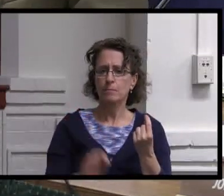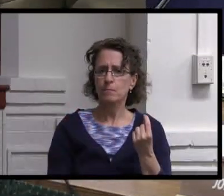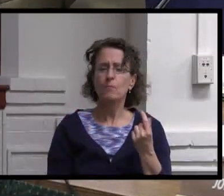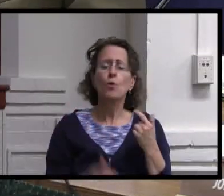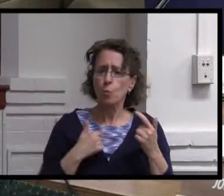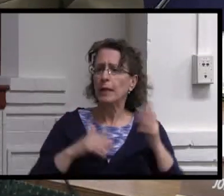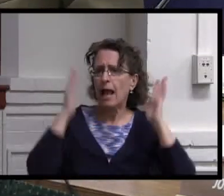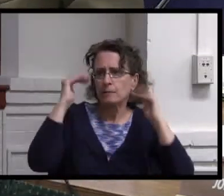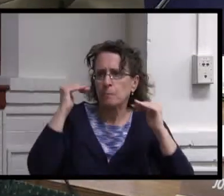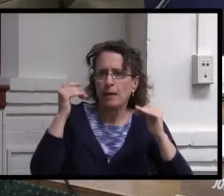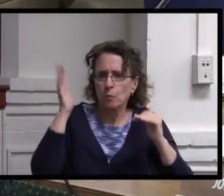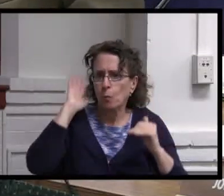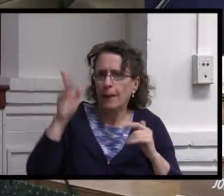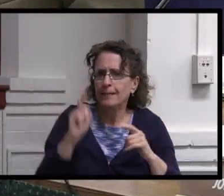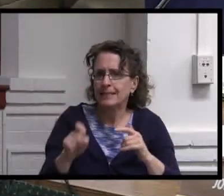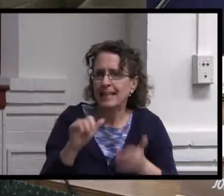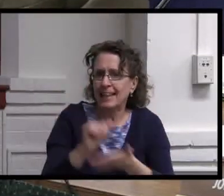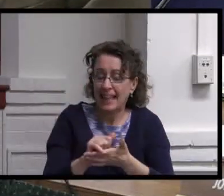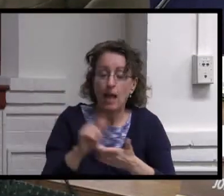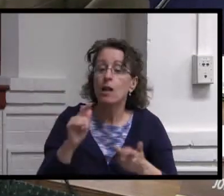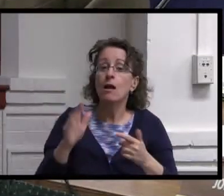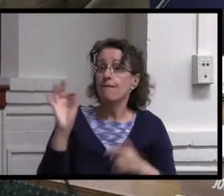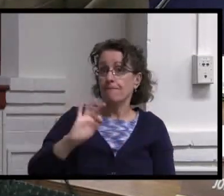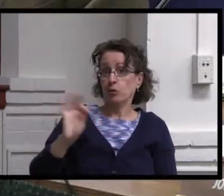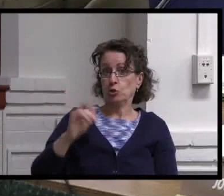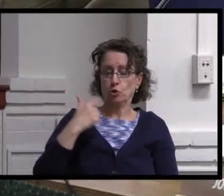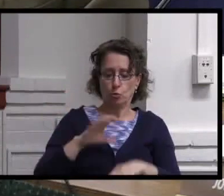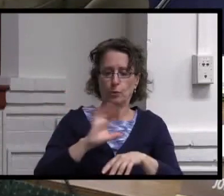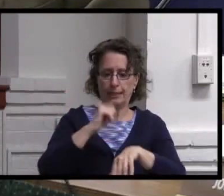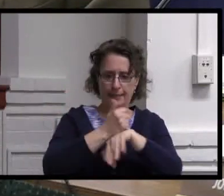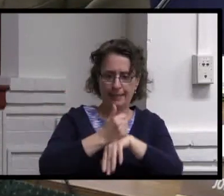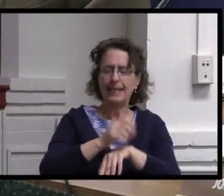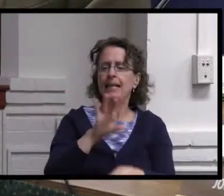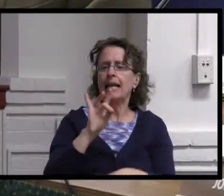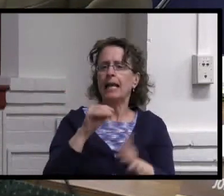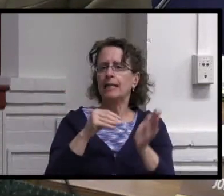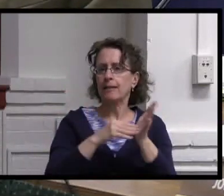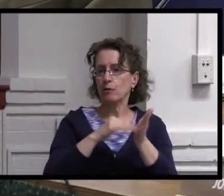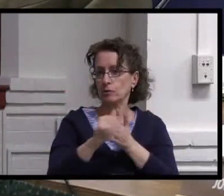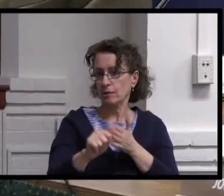There was $80,000 budgeted for furnishings at the police station.